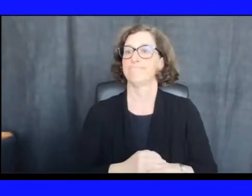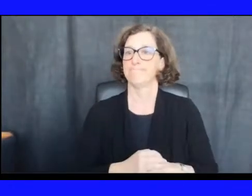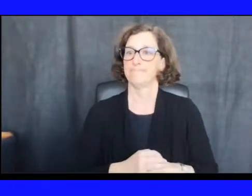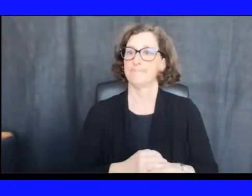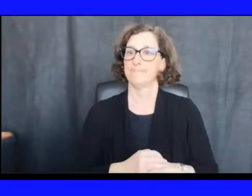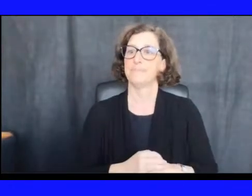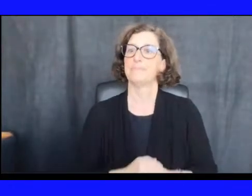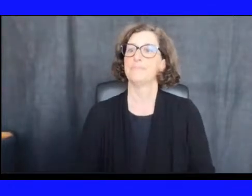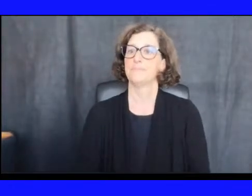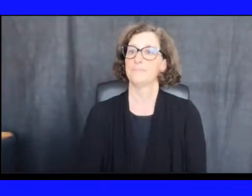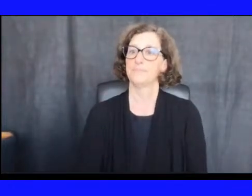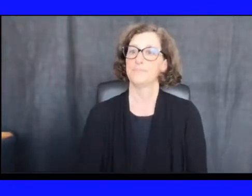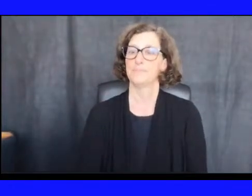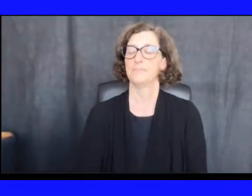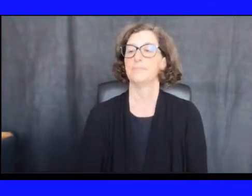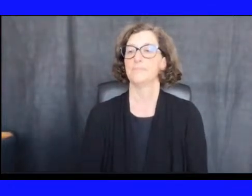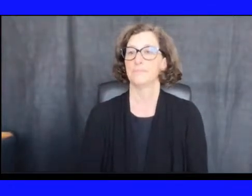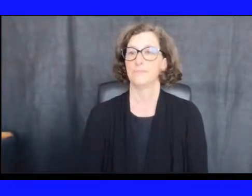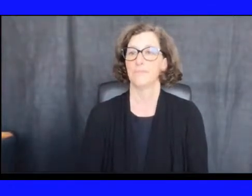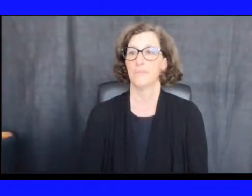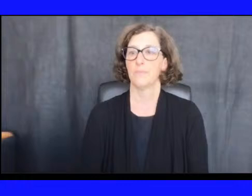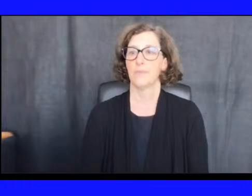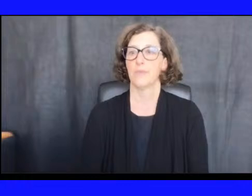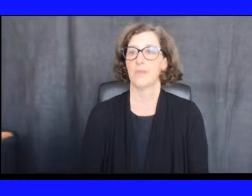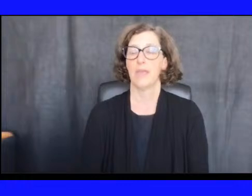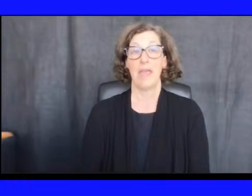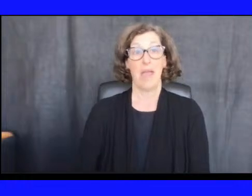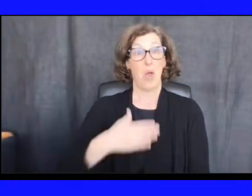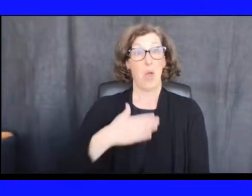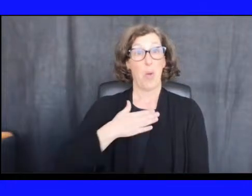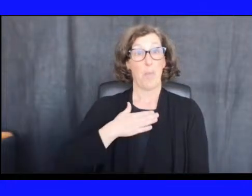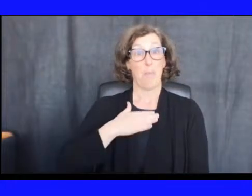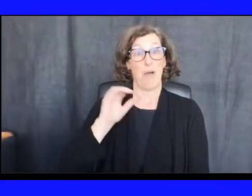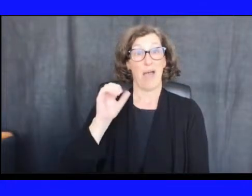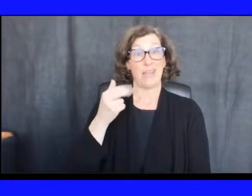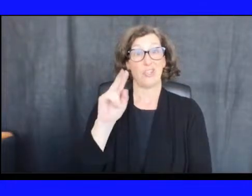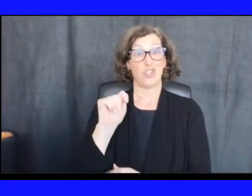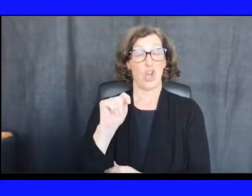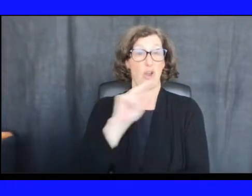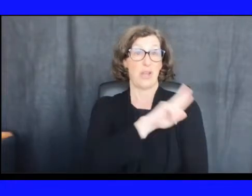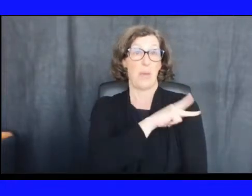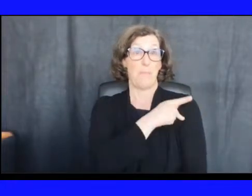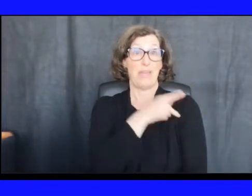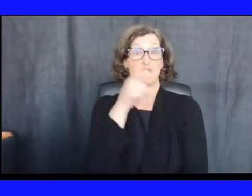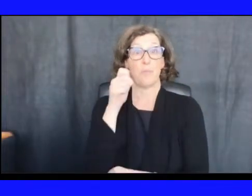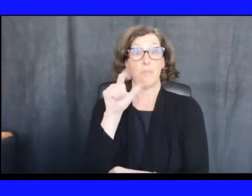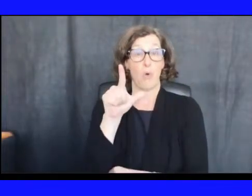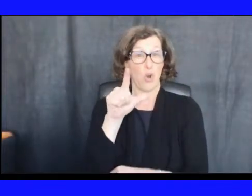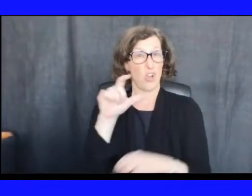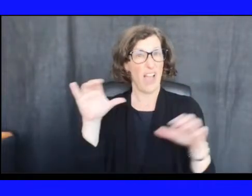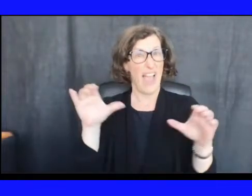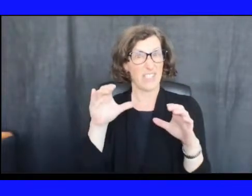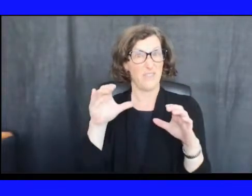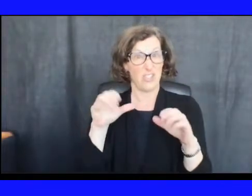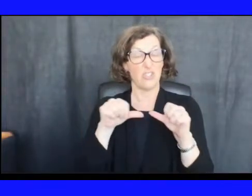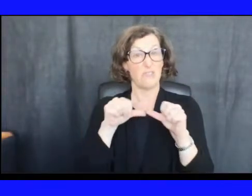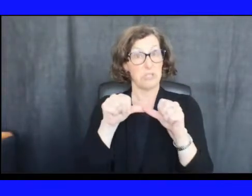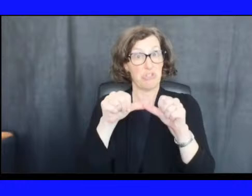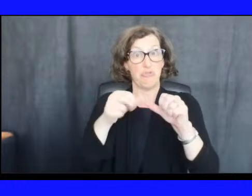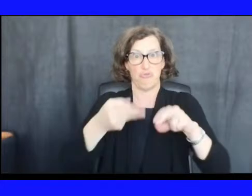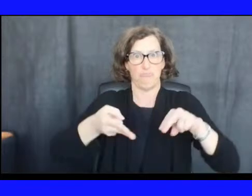47%. So we're thrilled about that. NYC care enrollment is very close to that 100,000